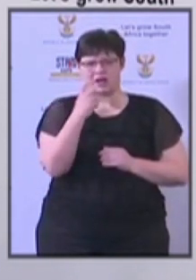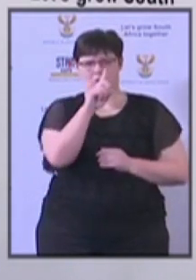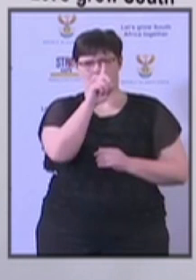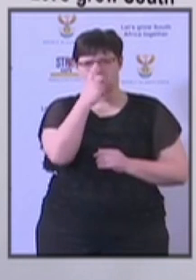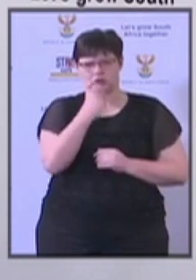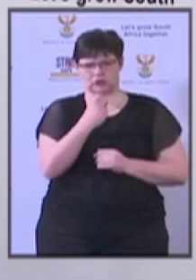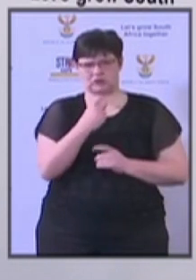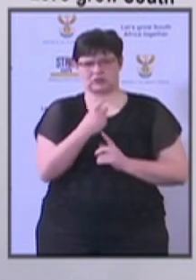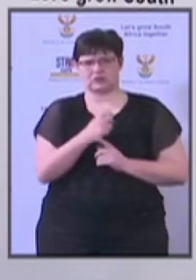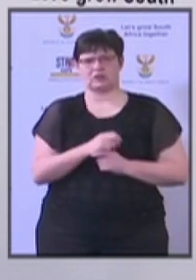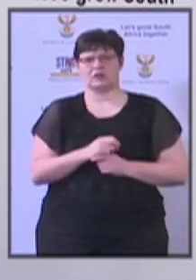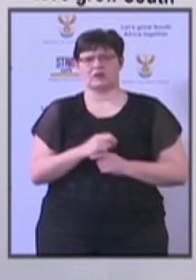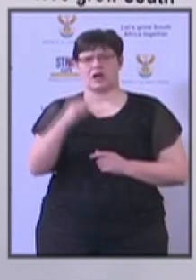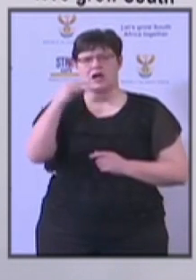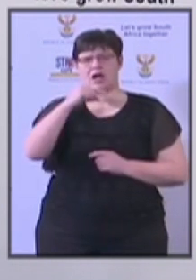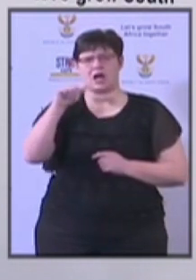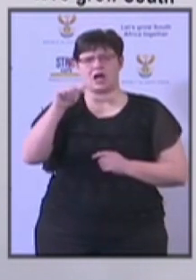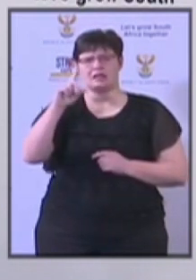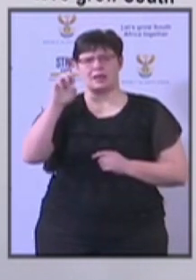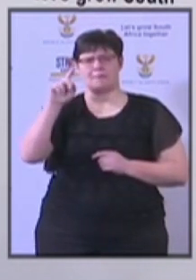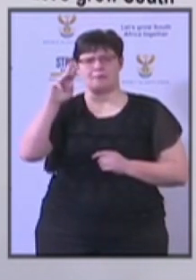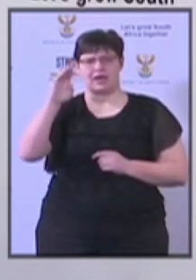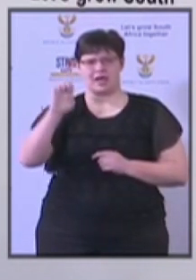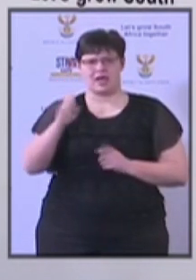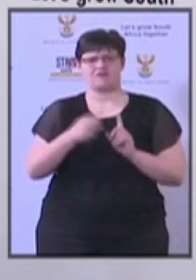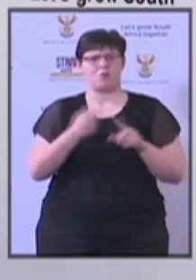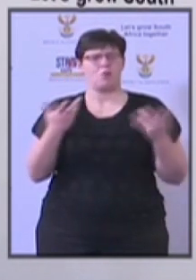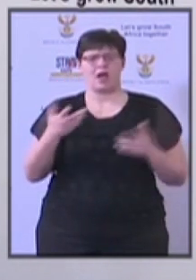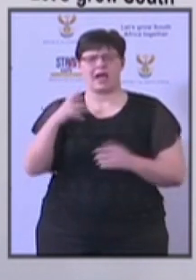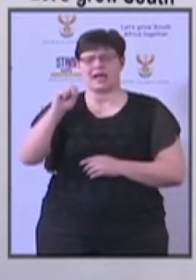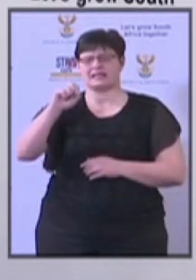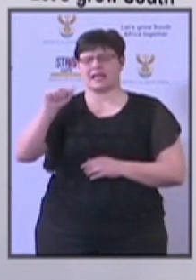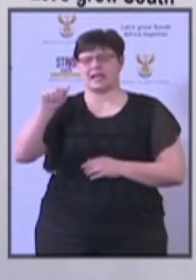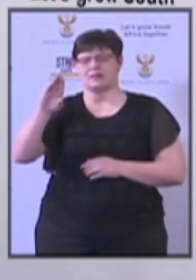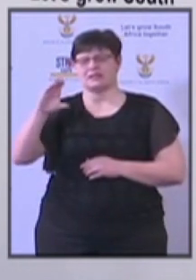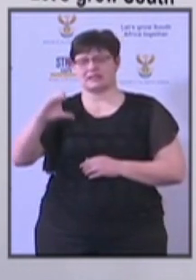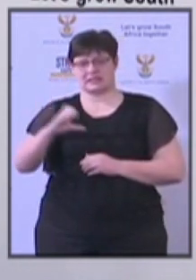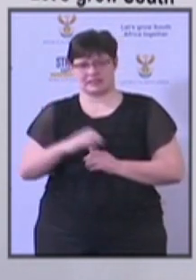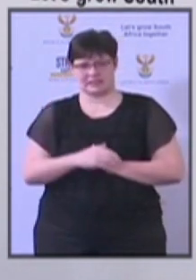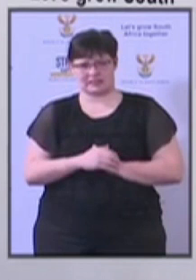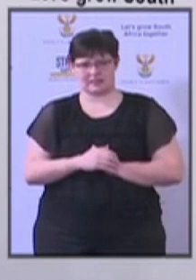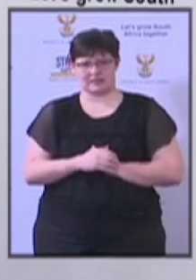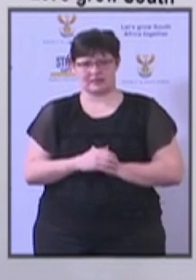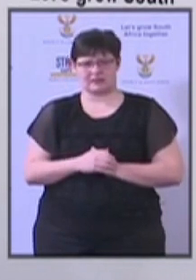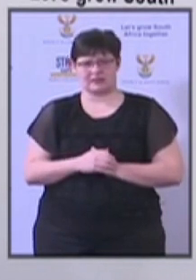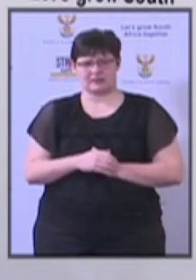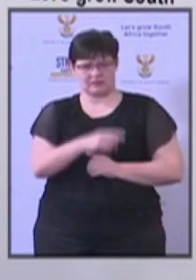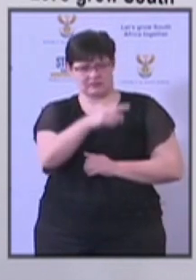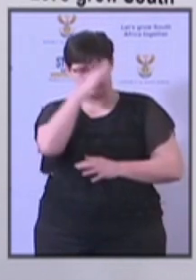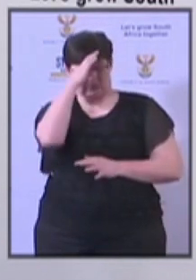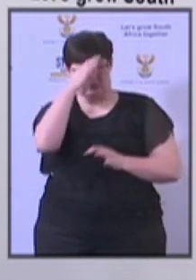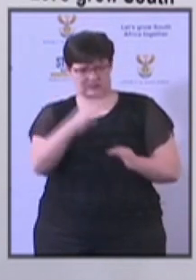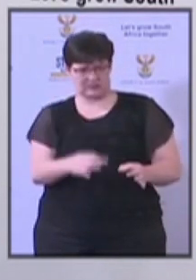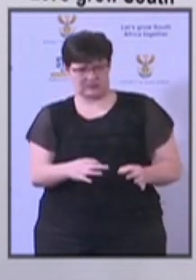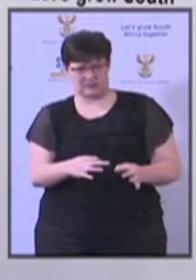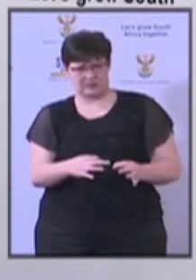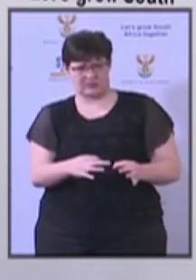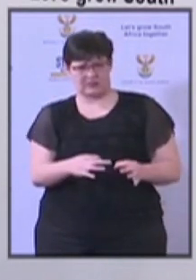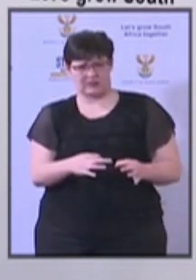from Rapelang Khatebe of the SABC. He wants to know if there is consideration for the